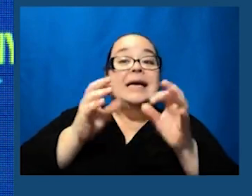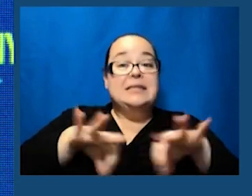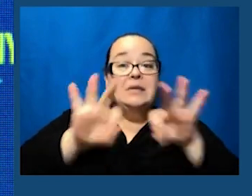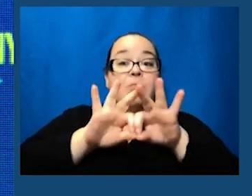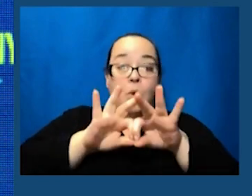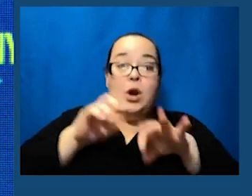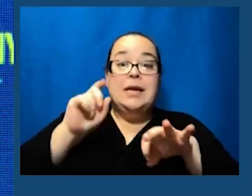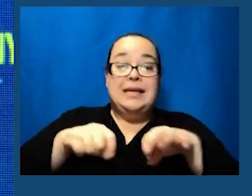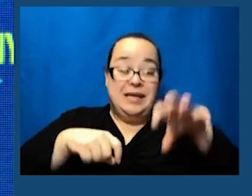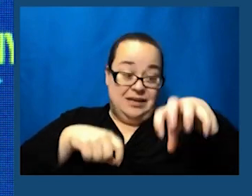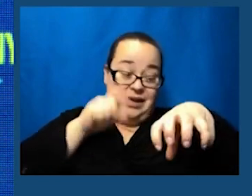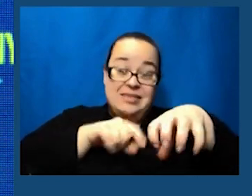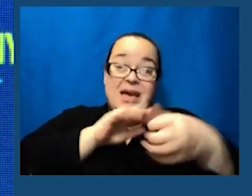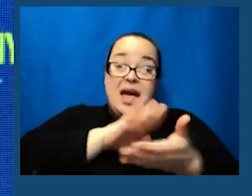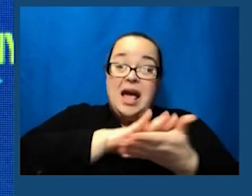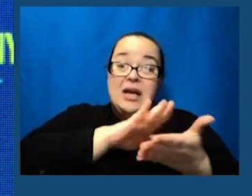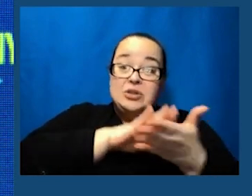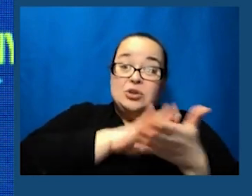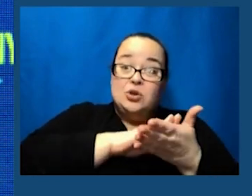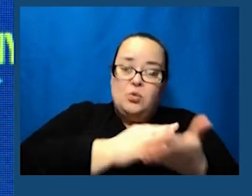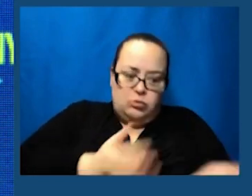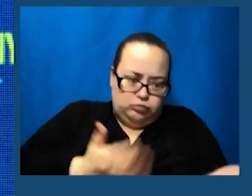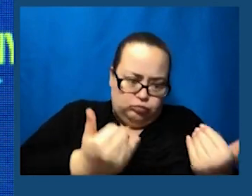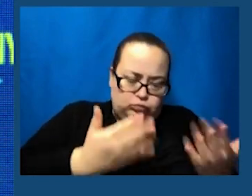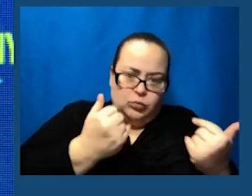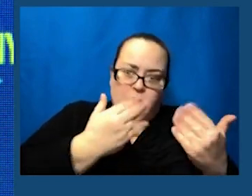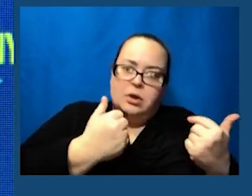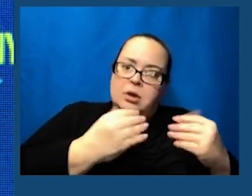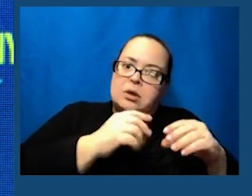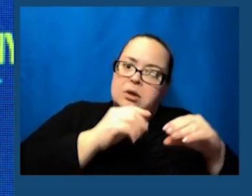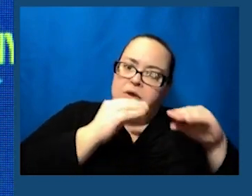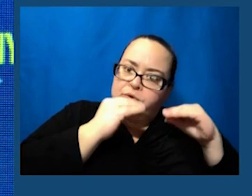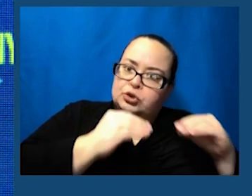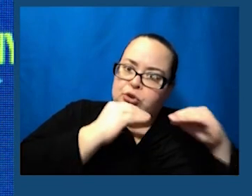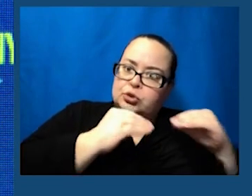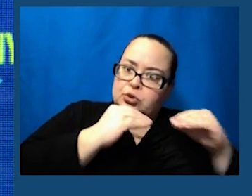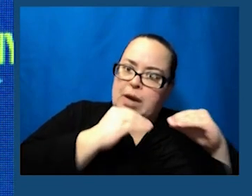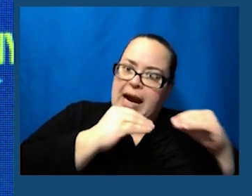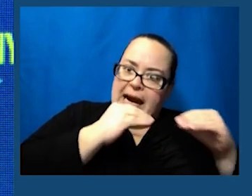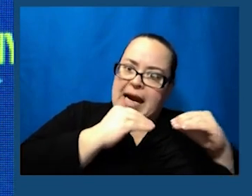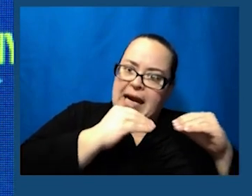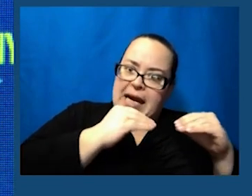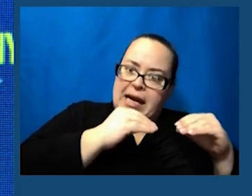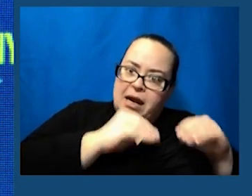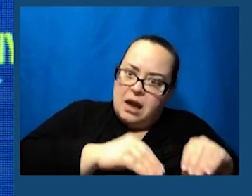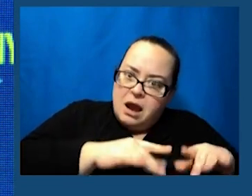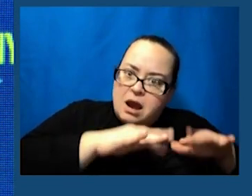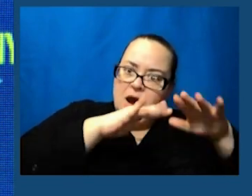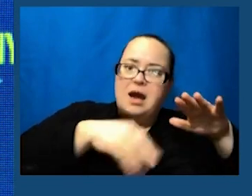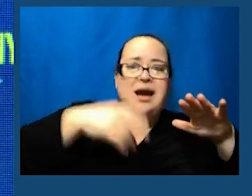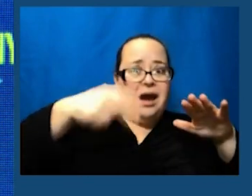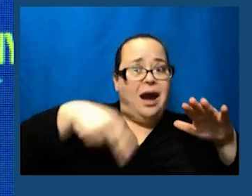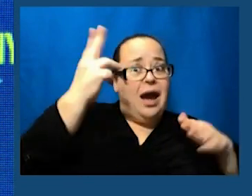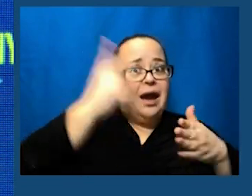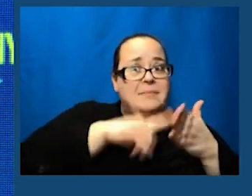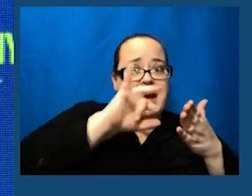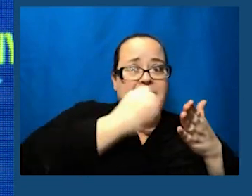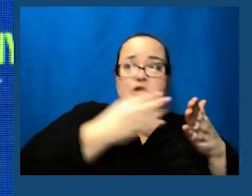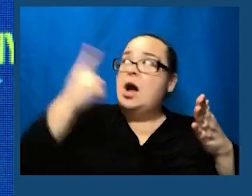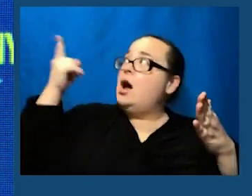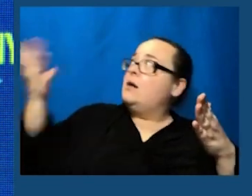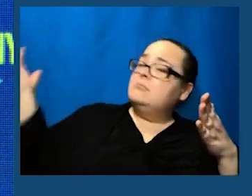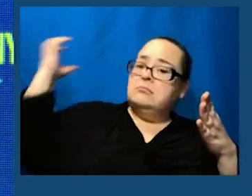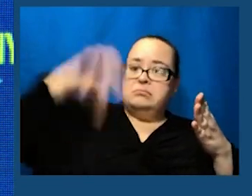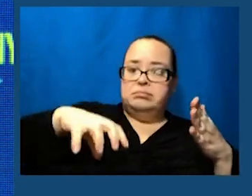We're funding a workforce development lab that can help train people for these high-paying jobs. Also, investing